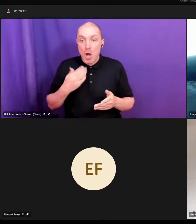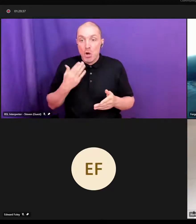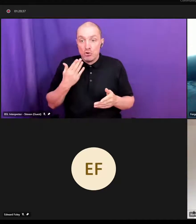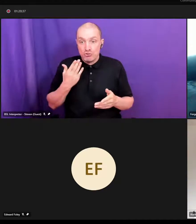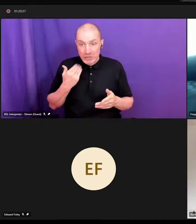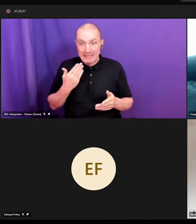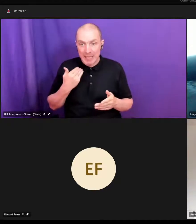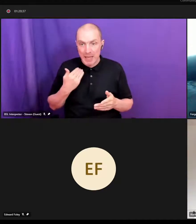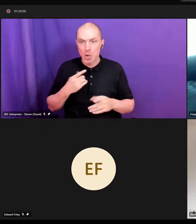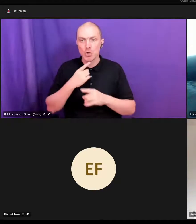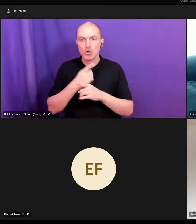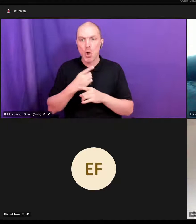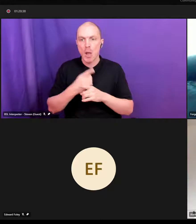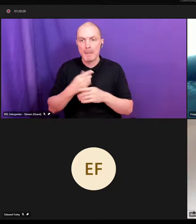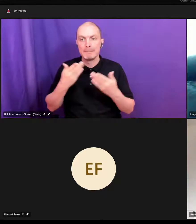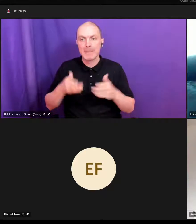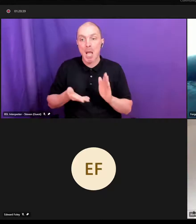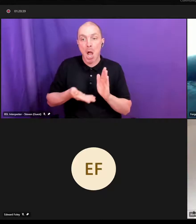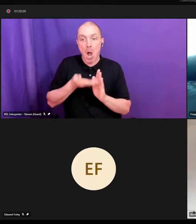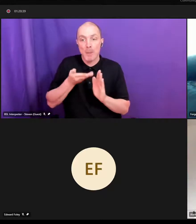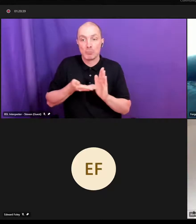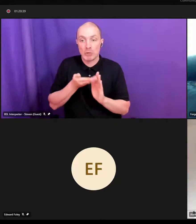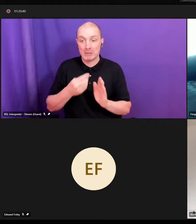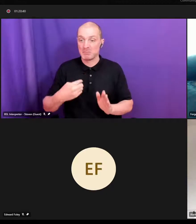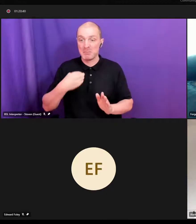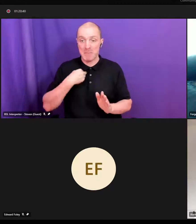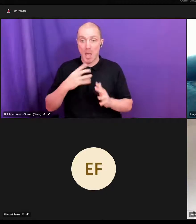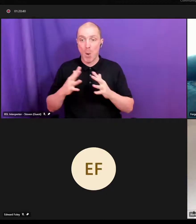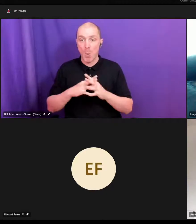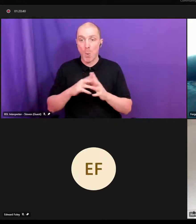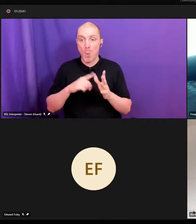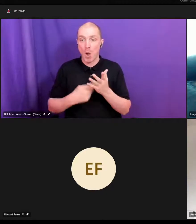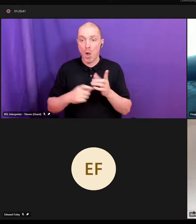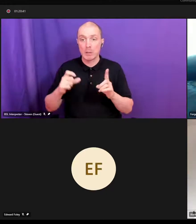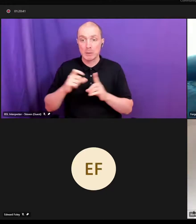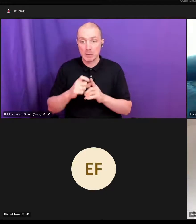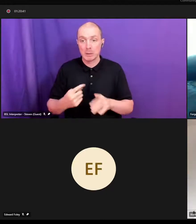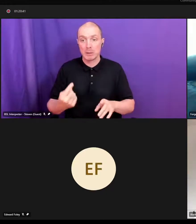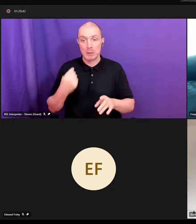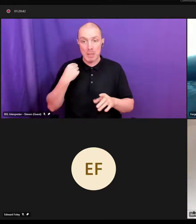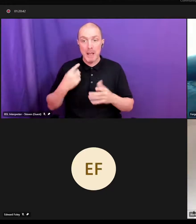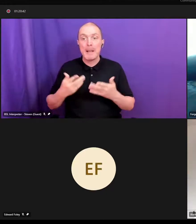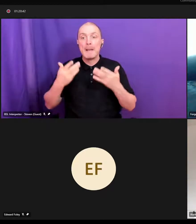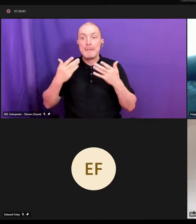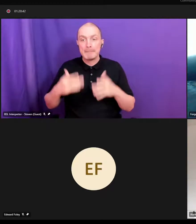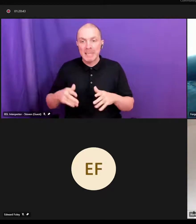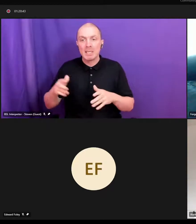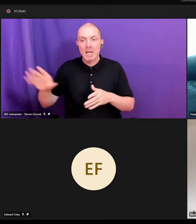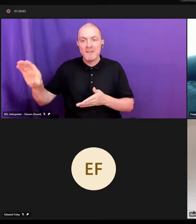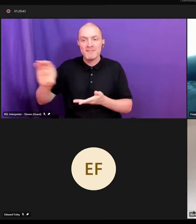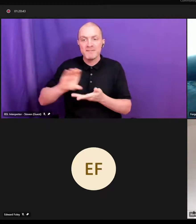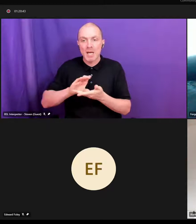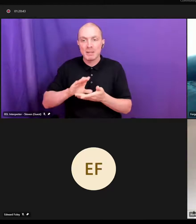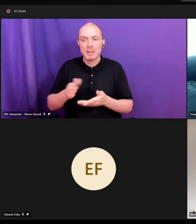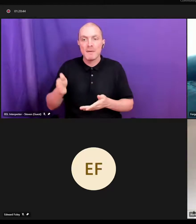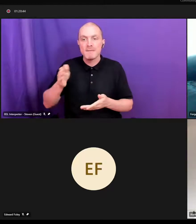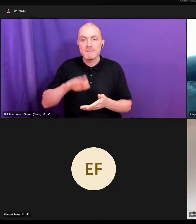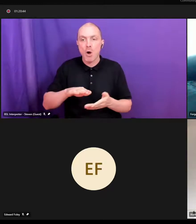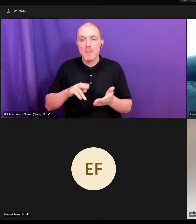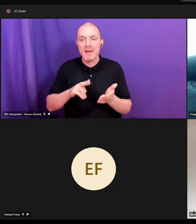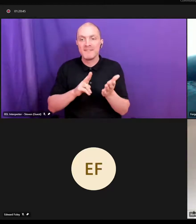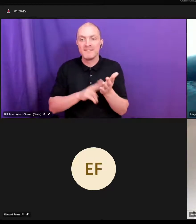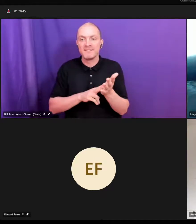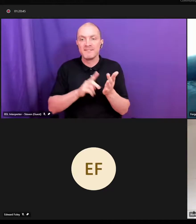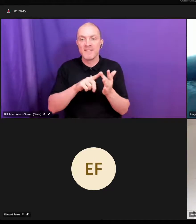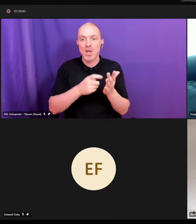quite a few in our ward, for example, managed to achieve funding from Viridor or the Renewable Energy